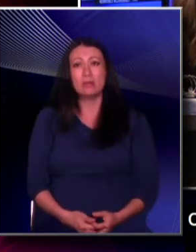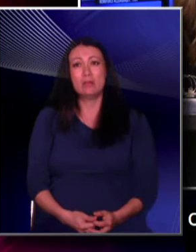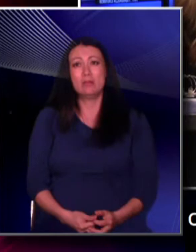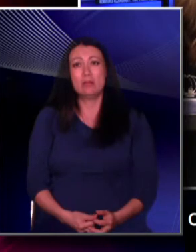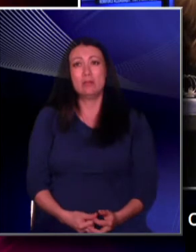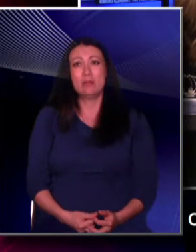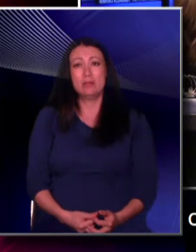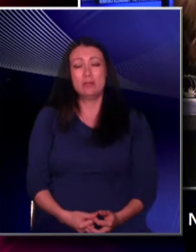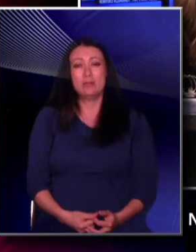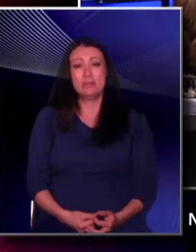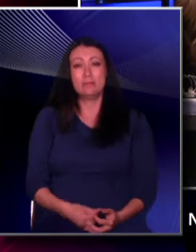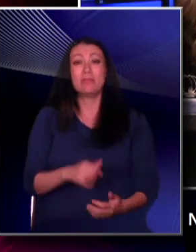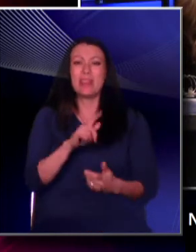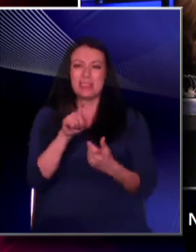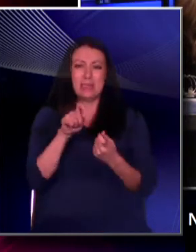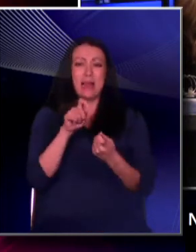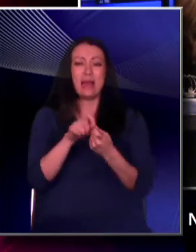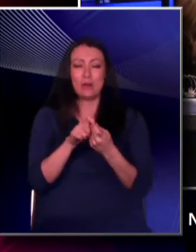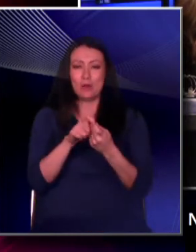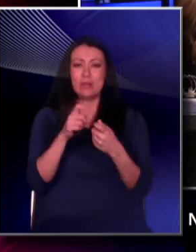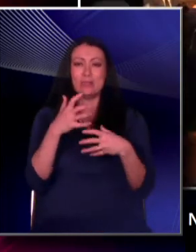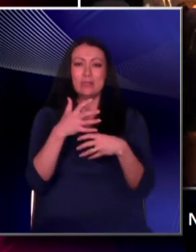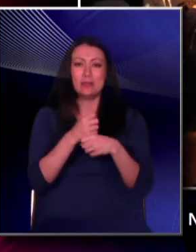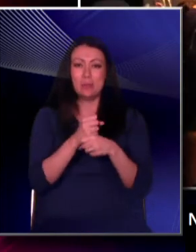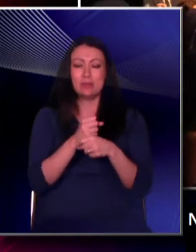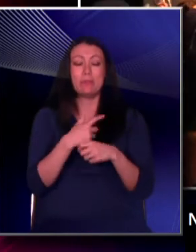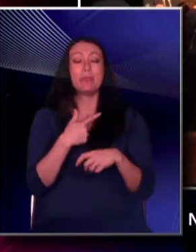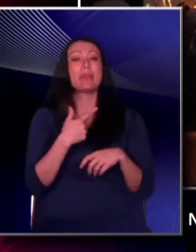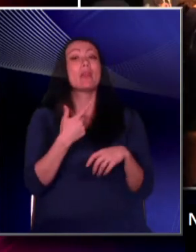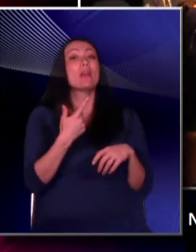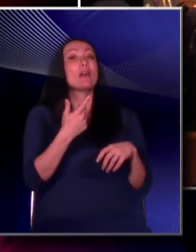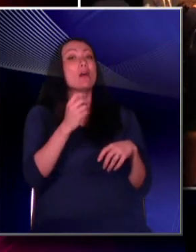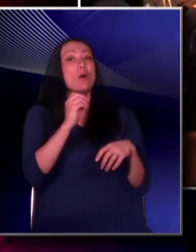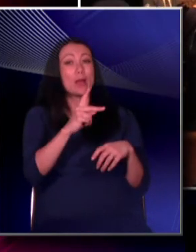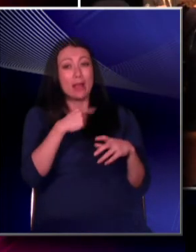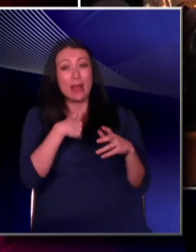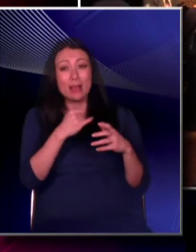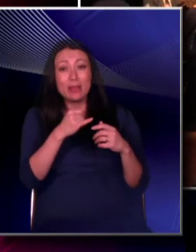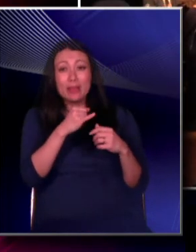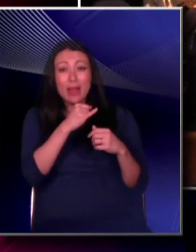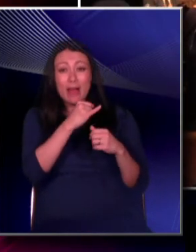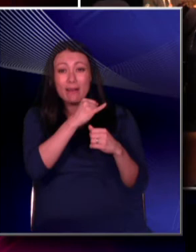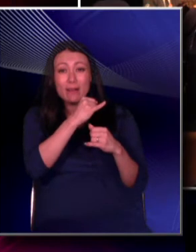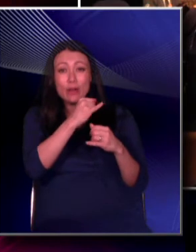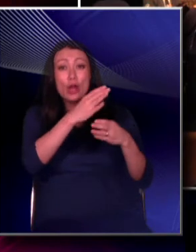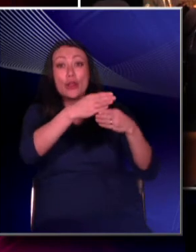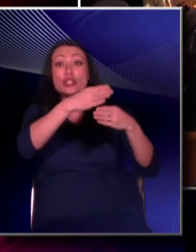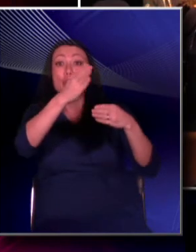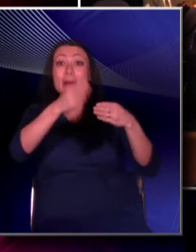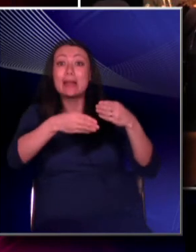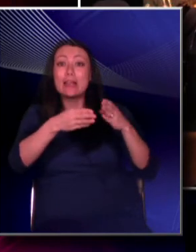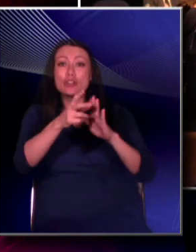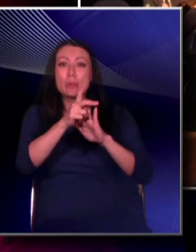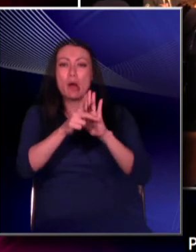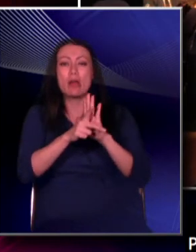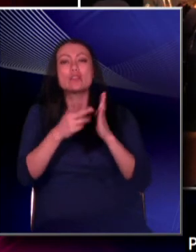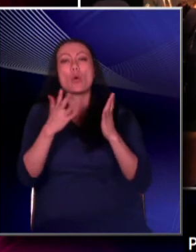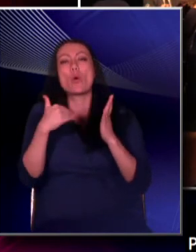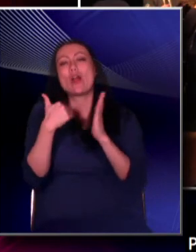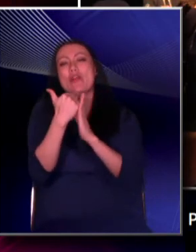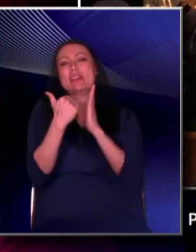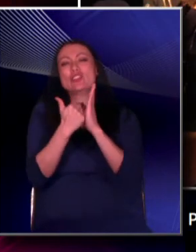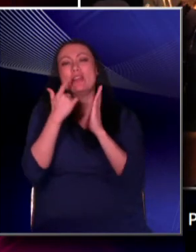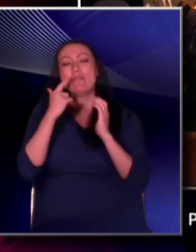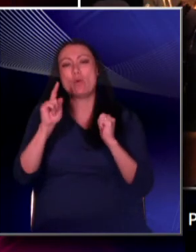That's an accurate summary. Yes. Okay. And the final, the policy, the termination policy is already on the agenda for later today,